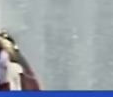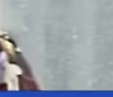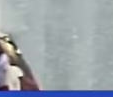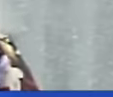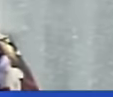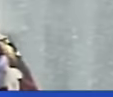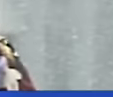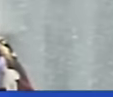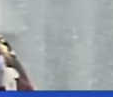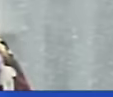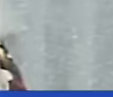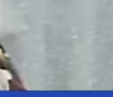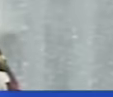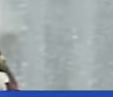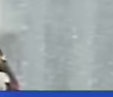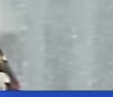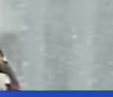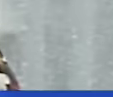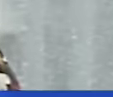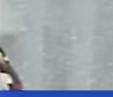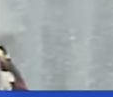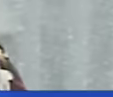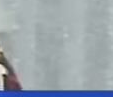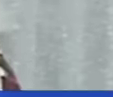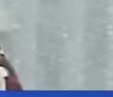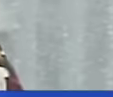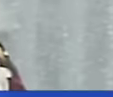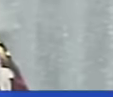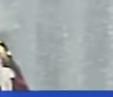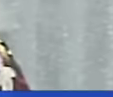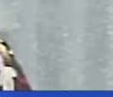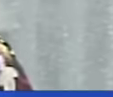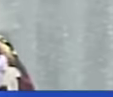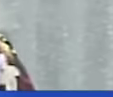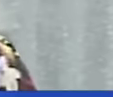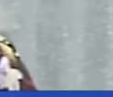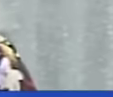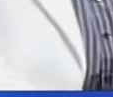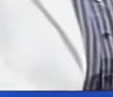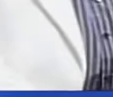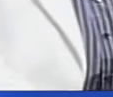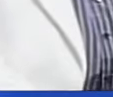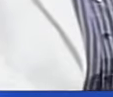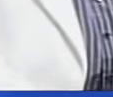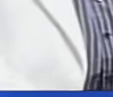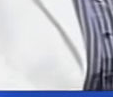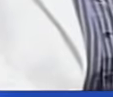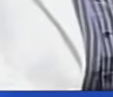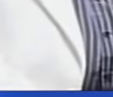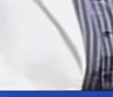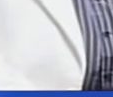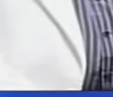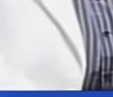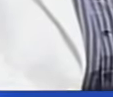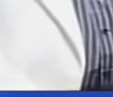we are wondering why the government cannot release only 8 billion for doctors. Is it that doctors are not Kenyans? As you also know, we